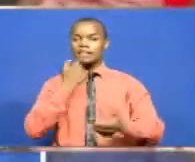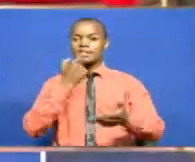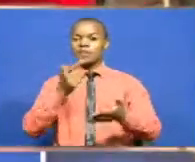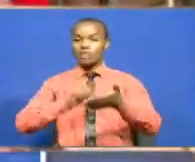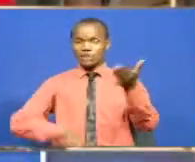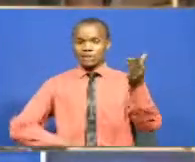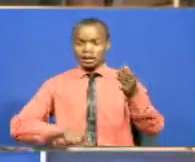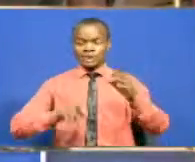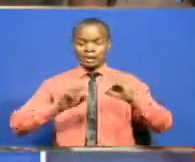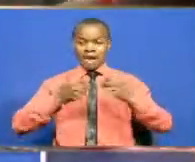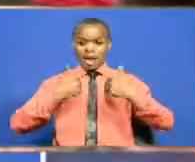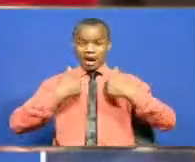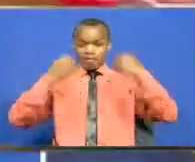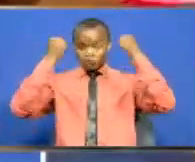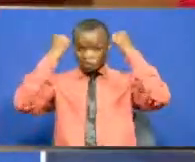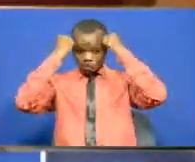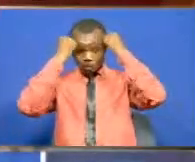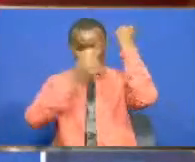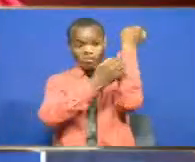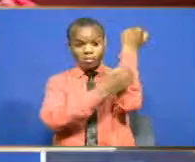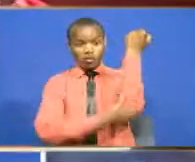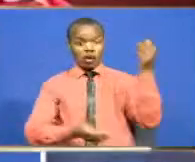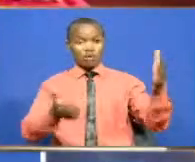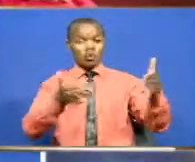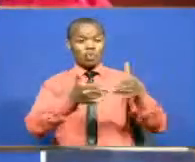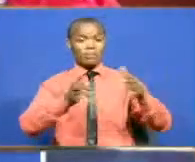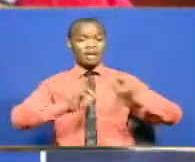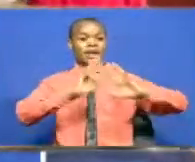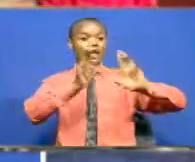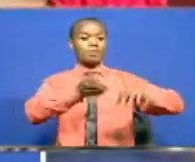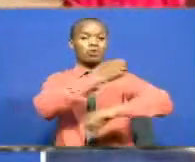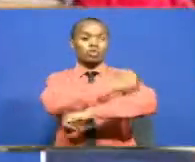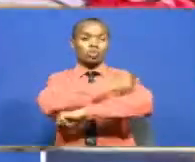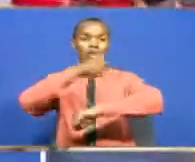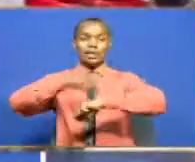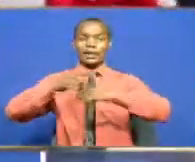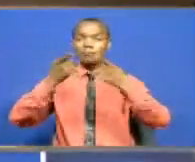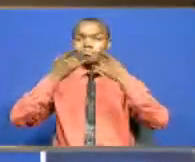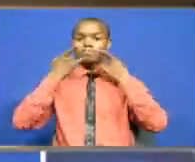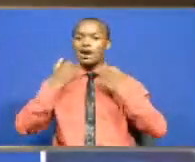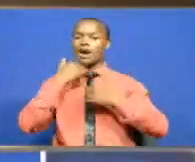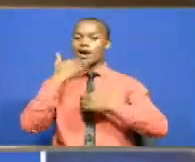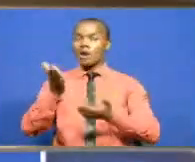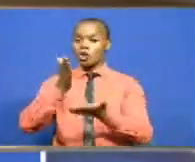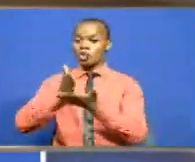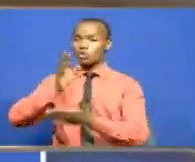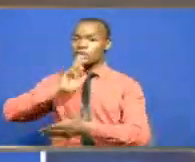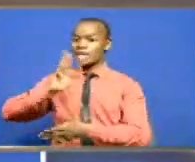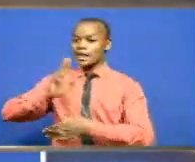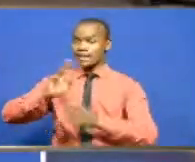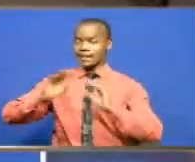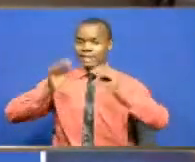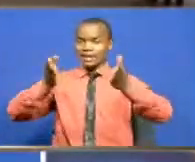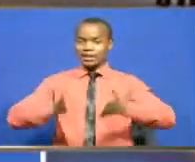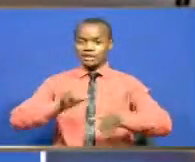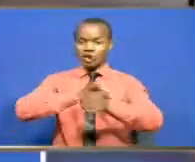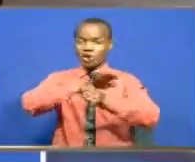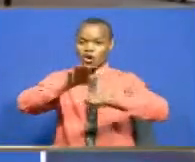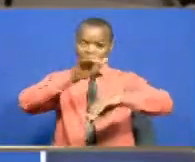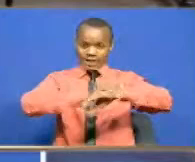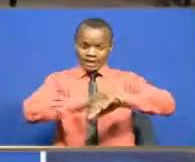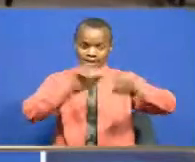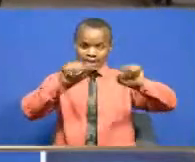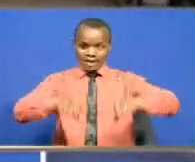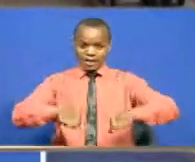learners from poor backgrounds still report to school without face masks, putting the lives of teachers at risk of contracting COVID-19, saying